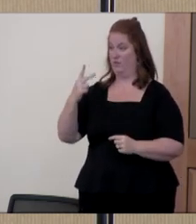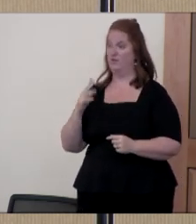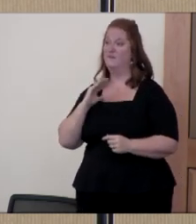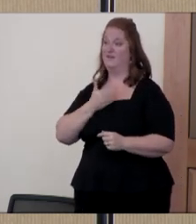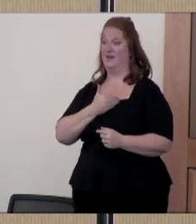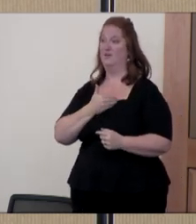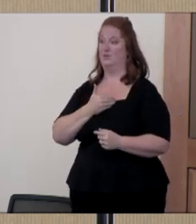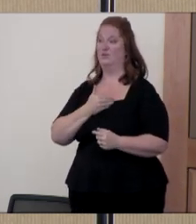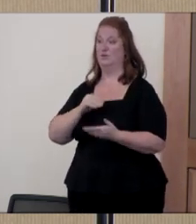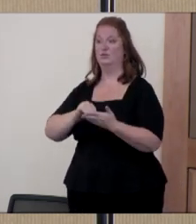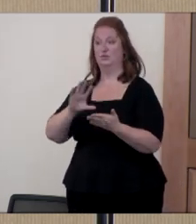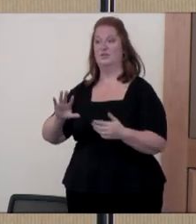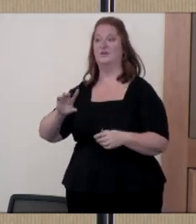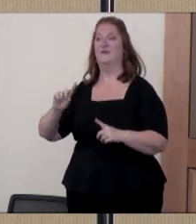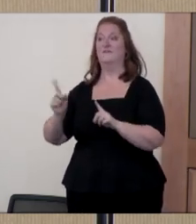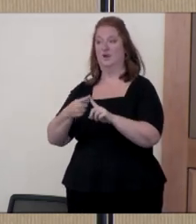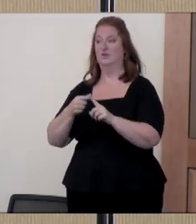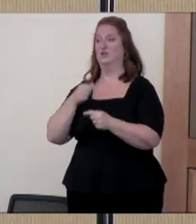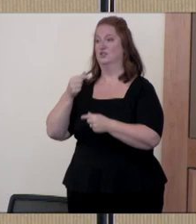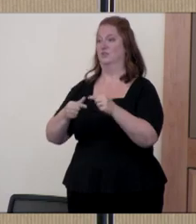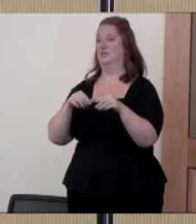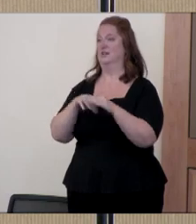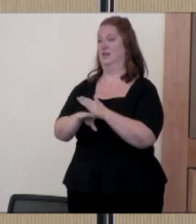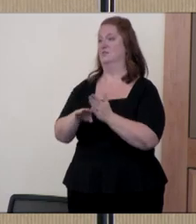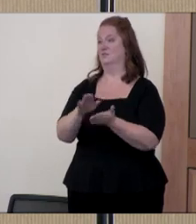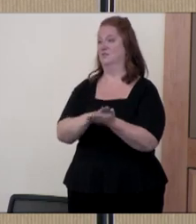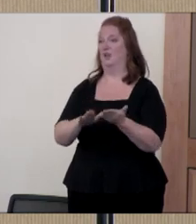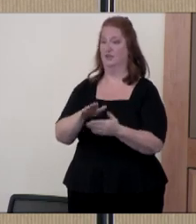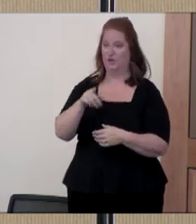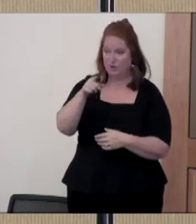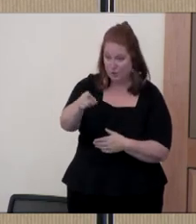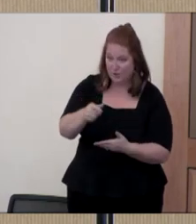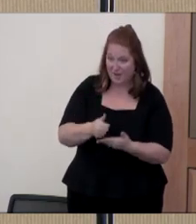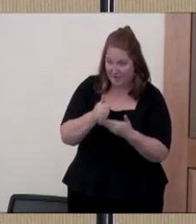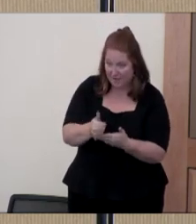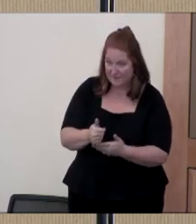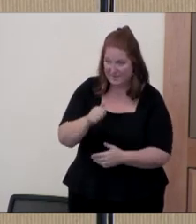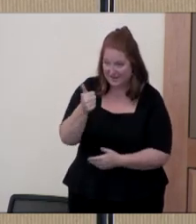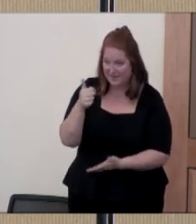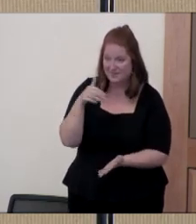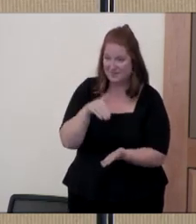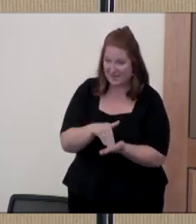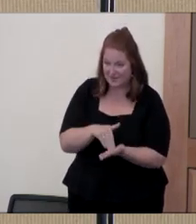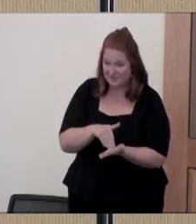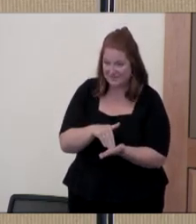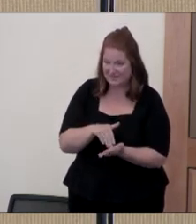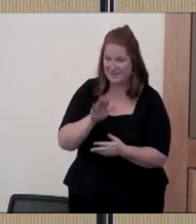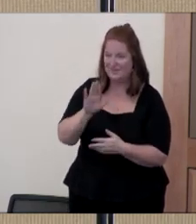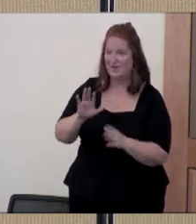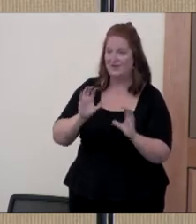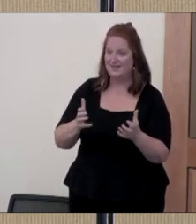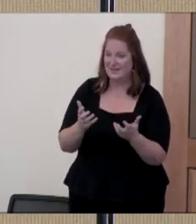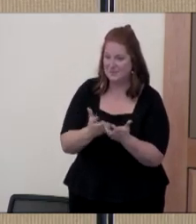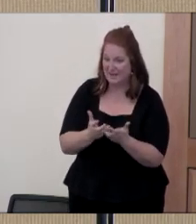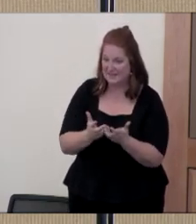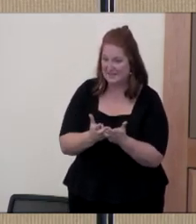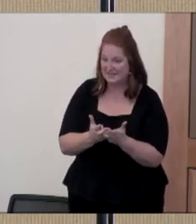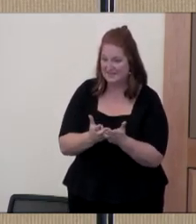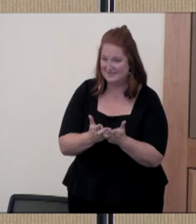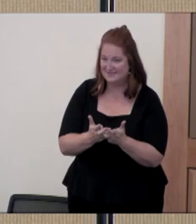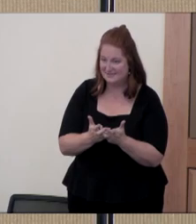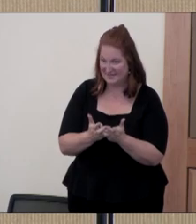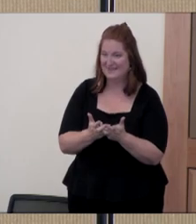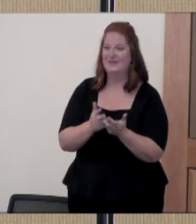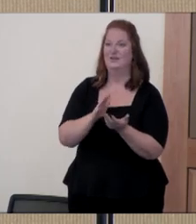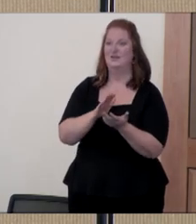are first in their family to go to college. So, Jessica, you're helping about 10,000 of our classmates in one form, shape, or another